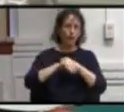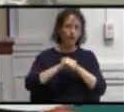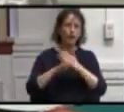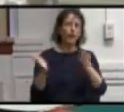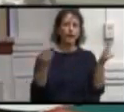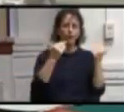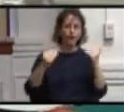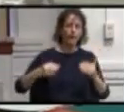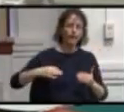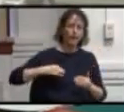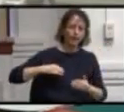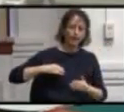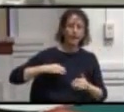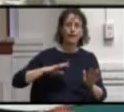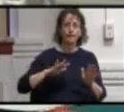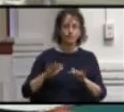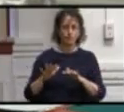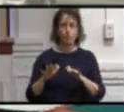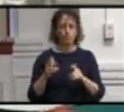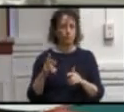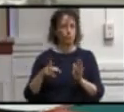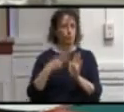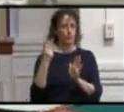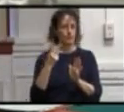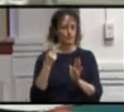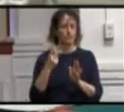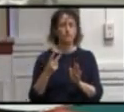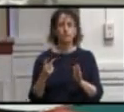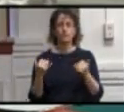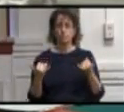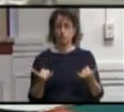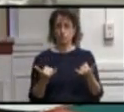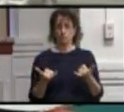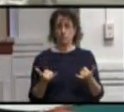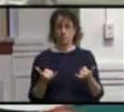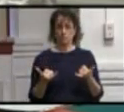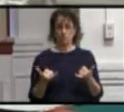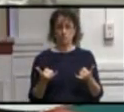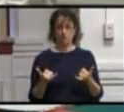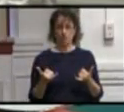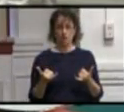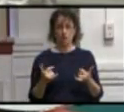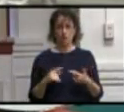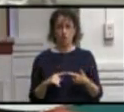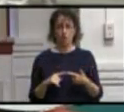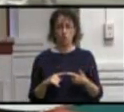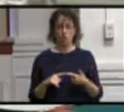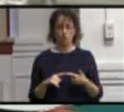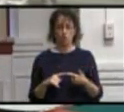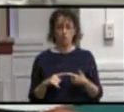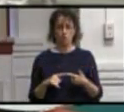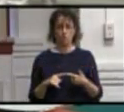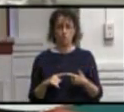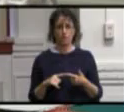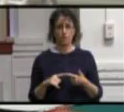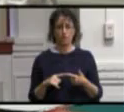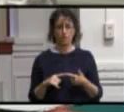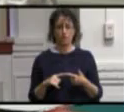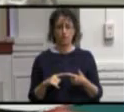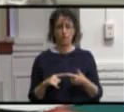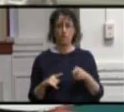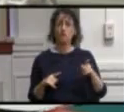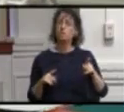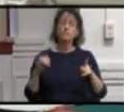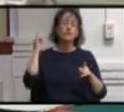of doling out the money. But right now, it's we have until the beginning of September if we want to advocate